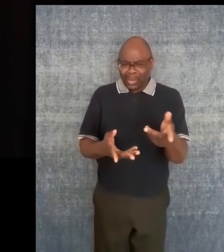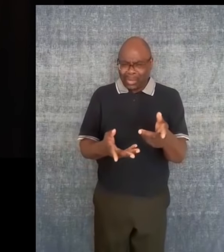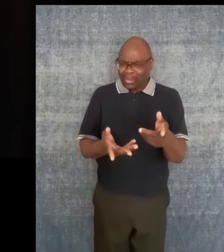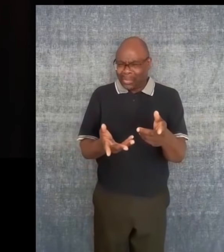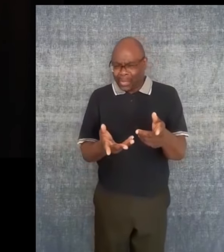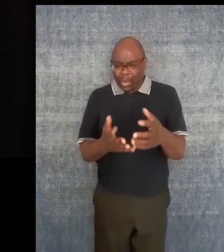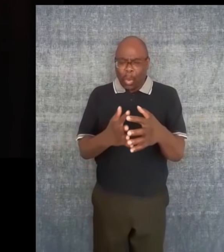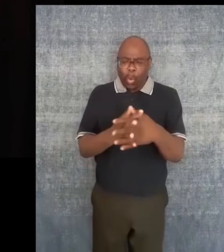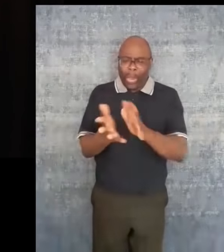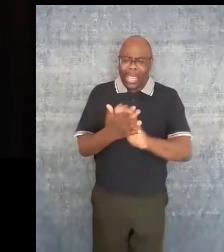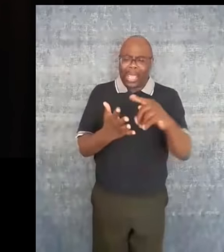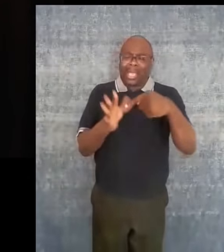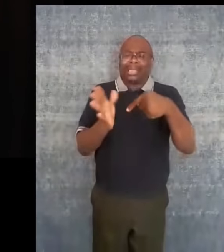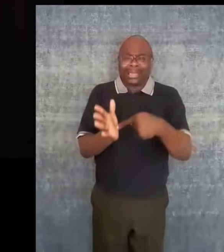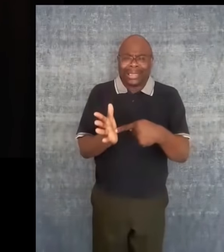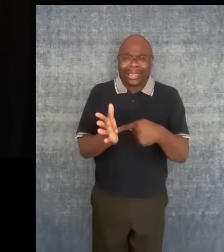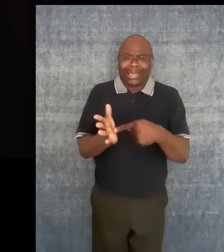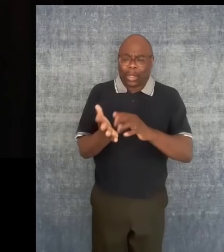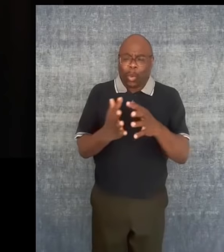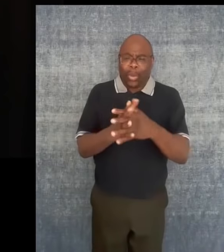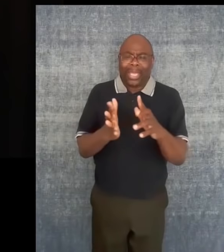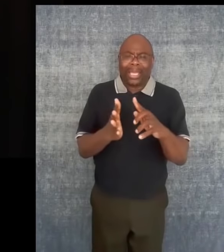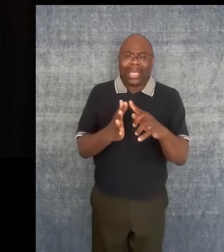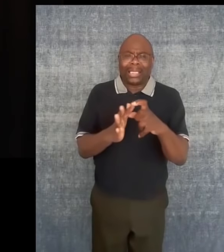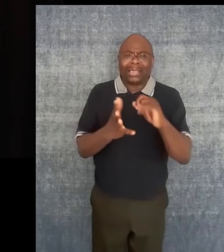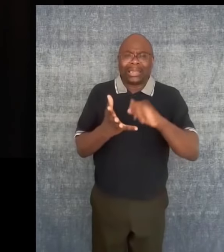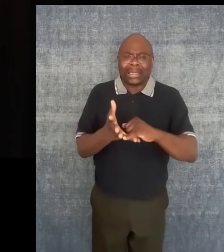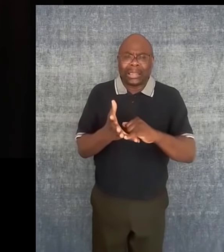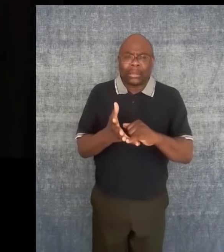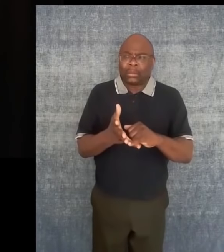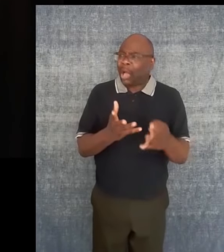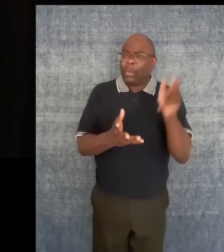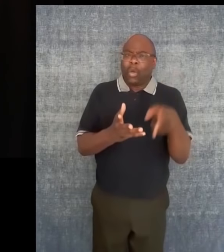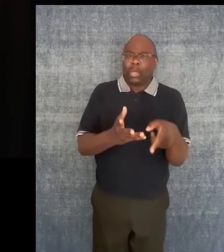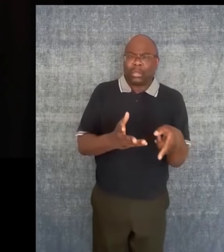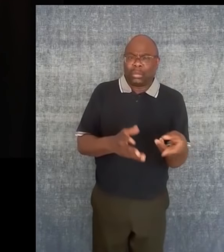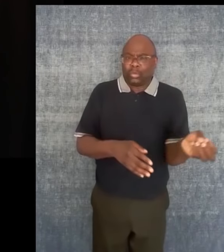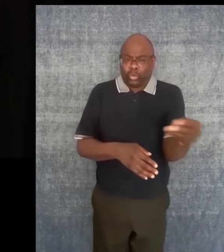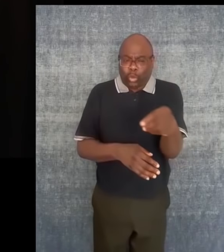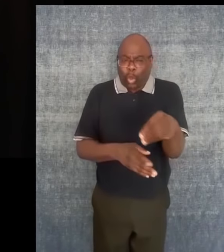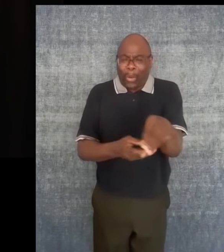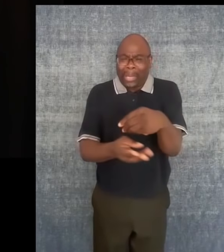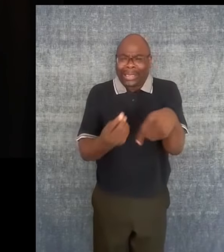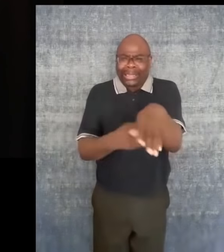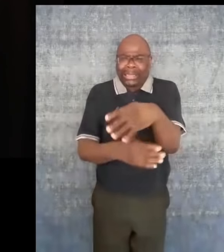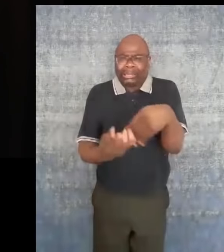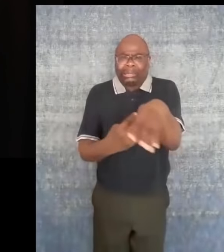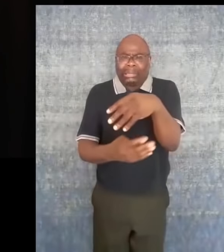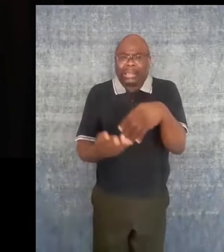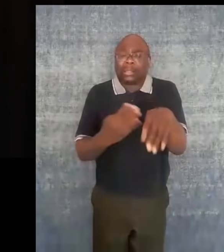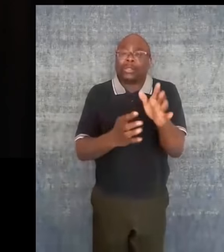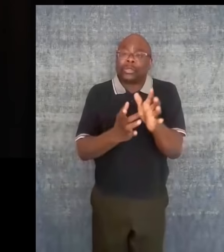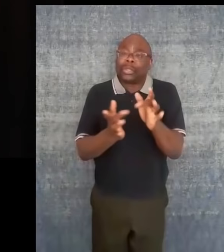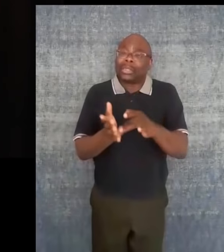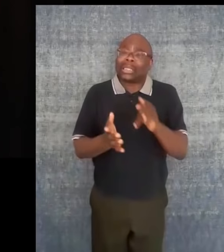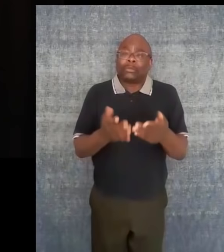all the wheat, there was weeds growing up as well that had been deliberately sown by an enemy. And Jesus